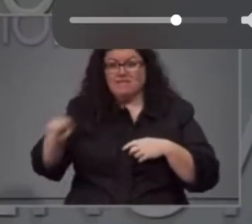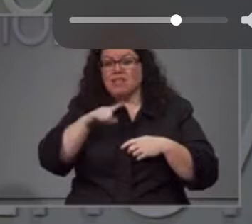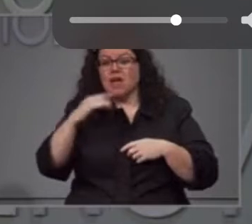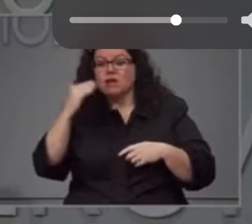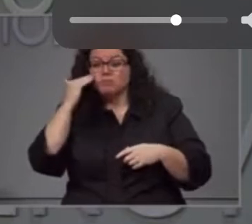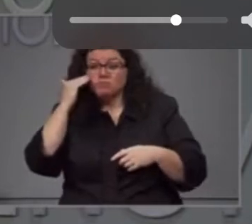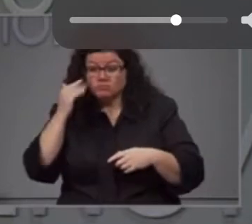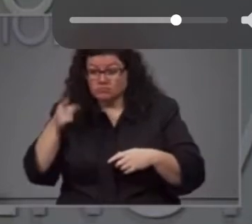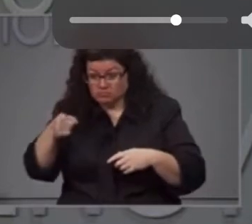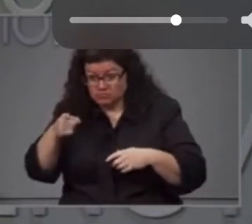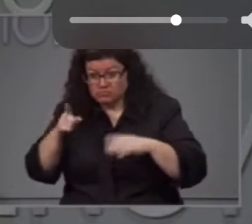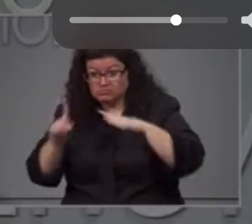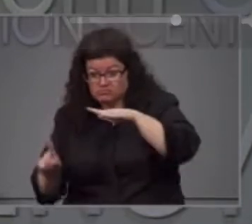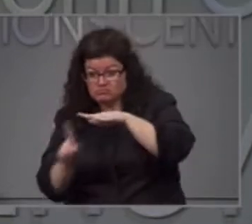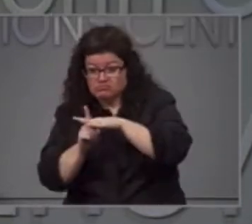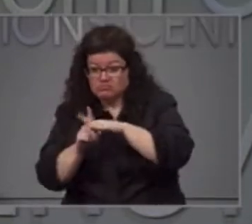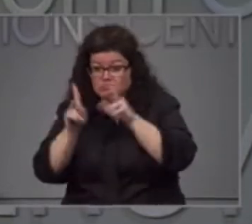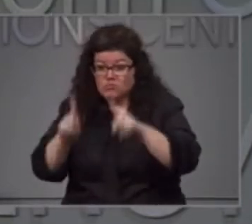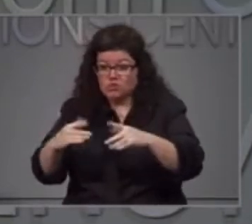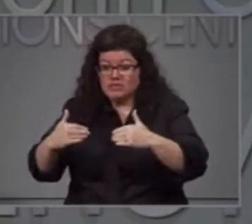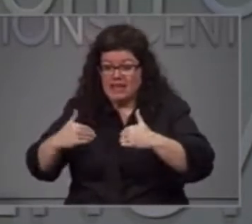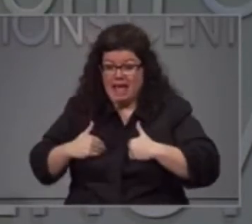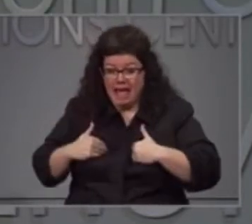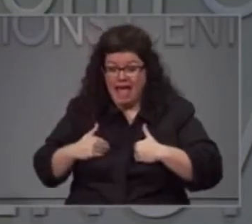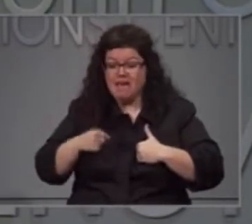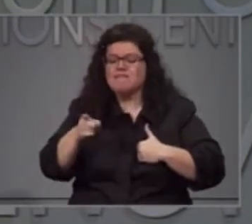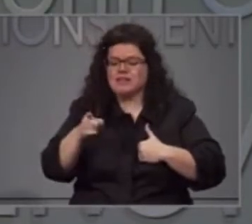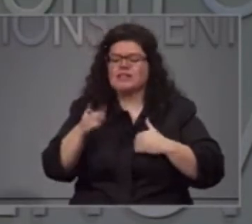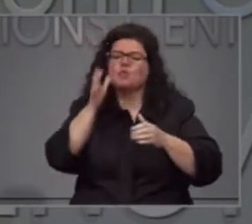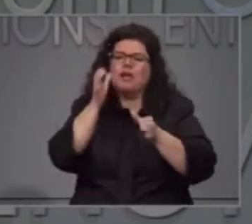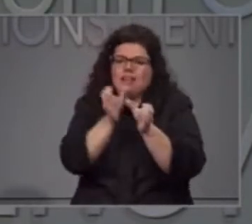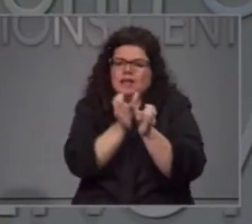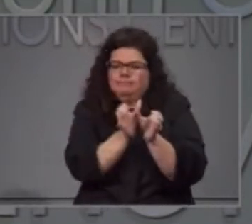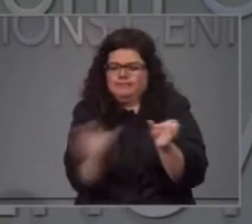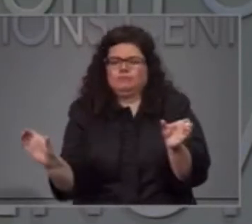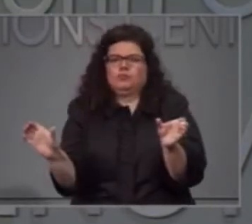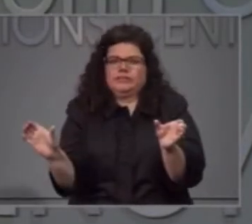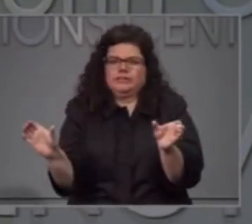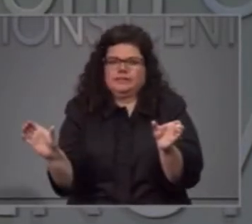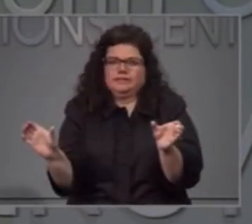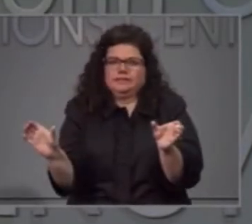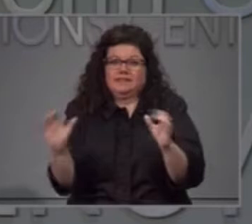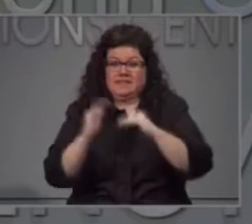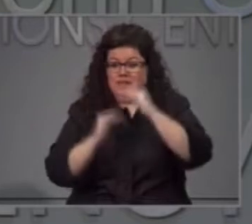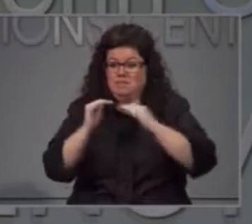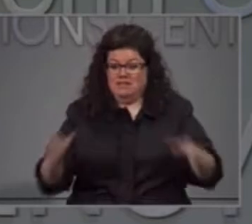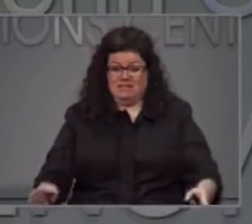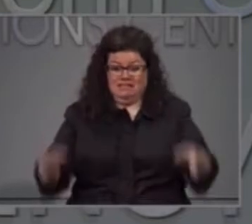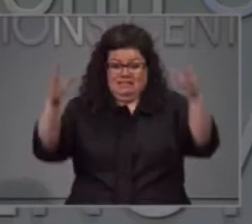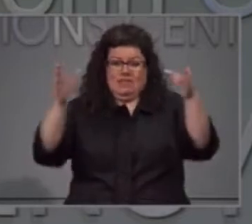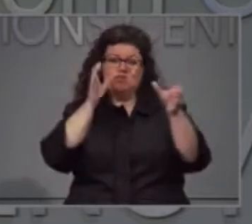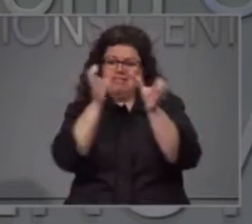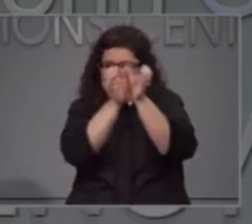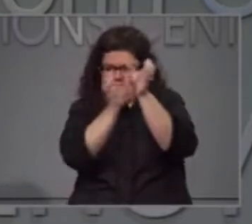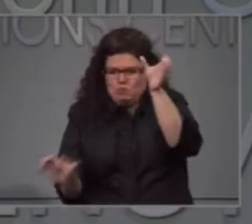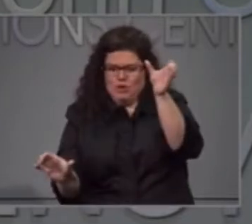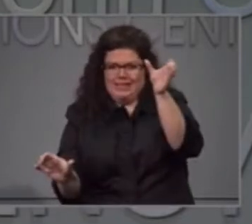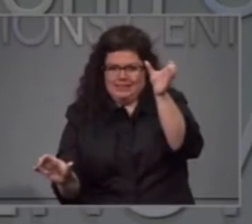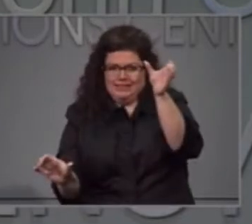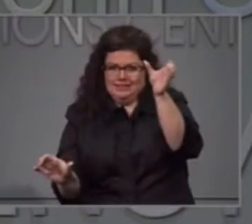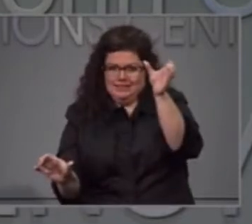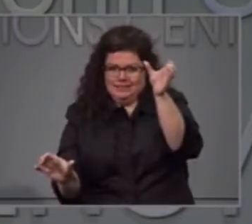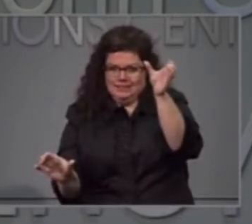the virus will group them into a separate area of the facility to make sure that they are cared for by